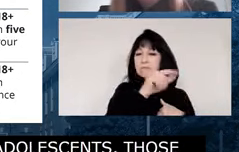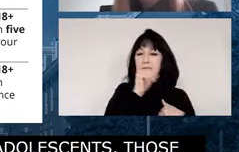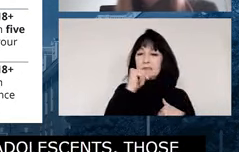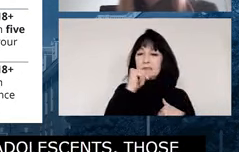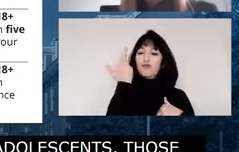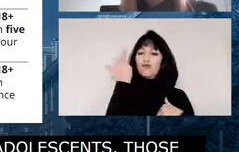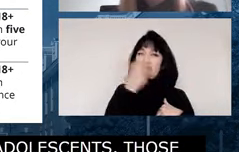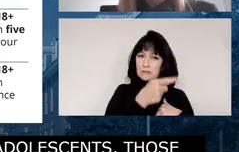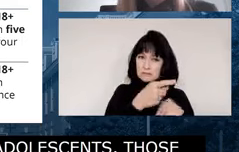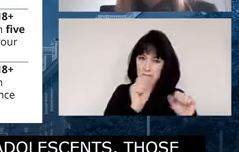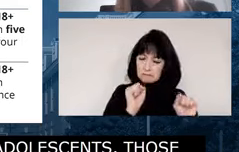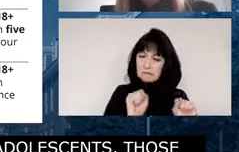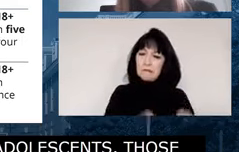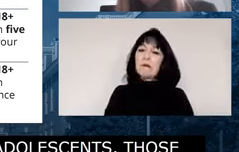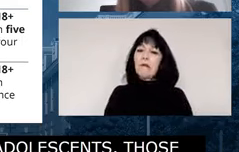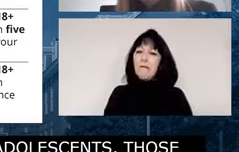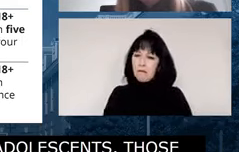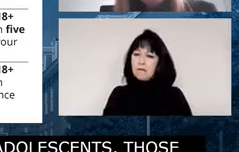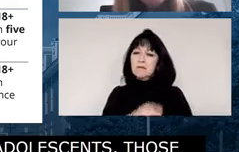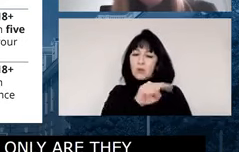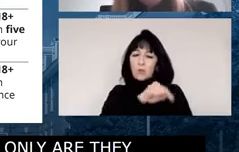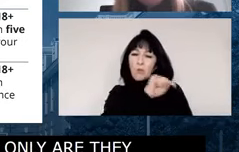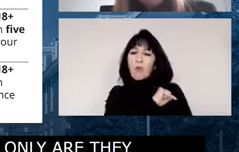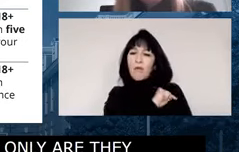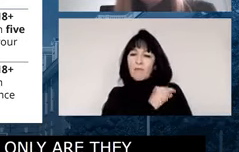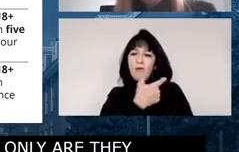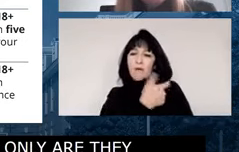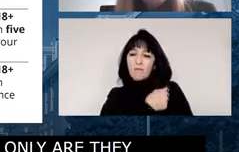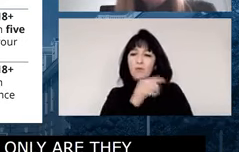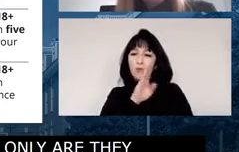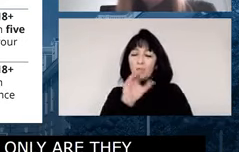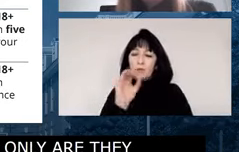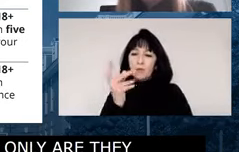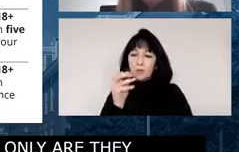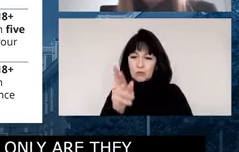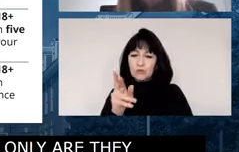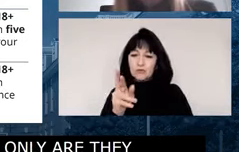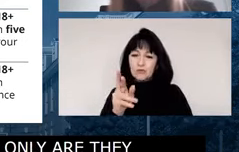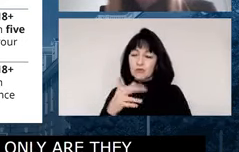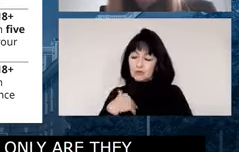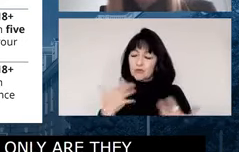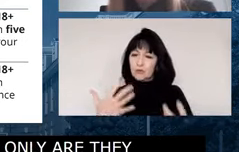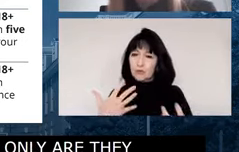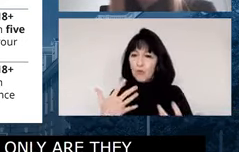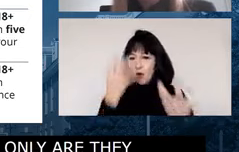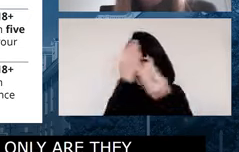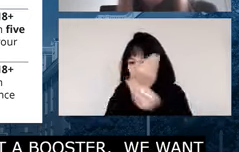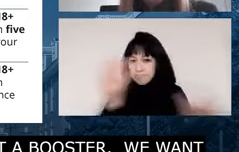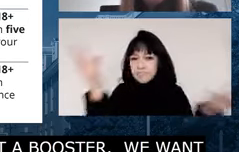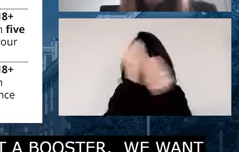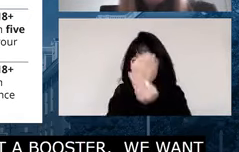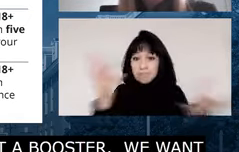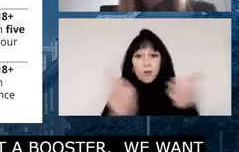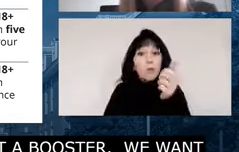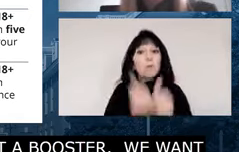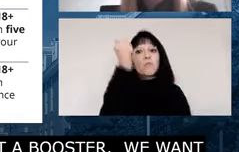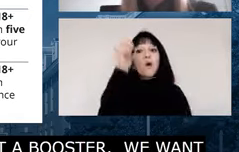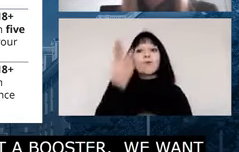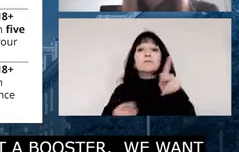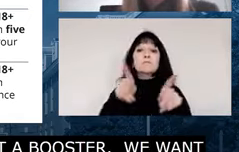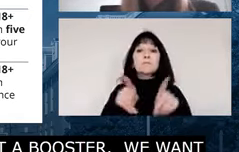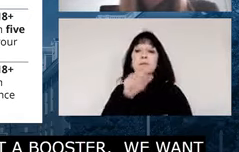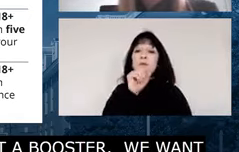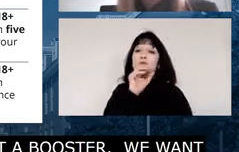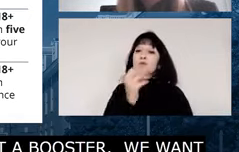booster. We want to make sure that we get the word out there that for the most part, most people 12 and older at this point